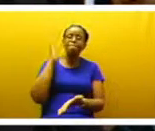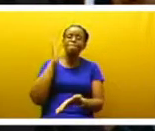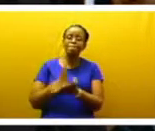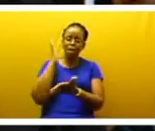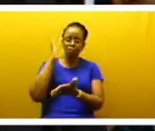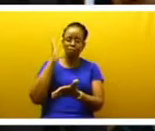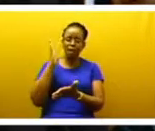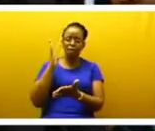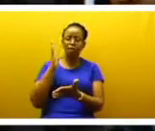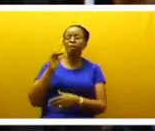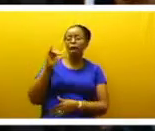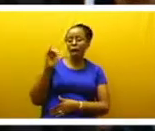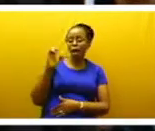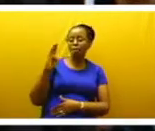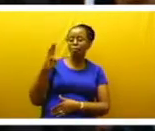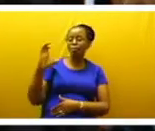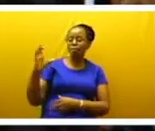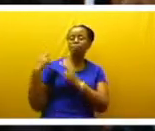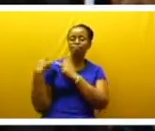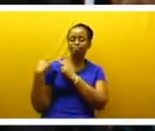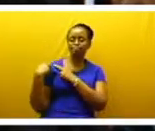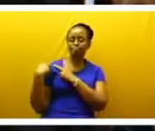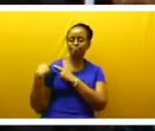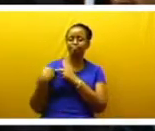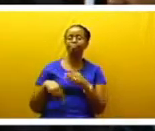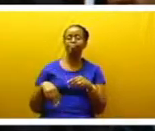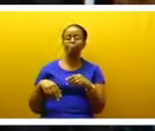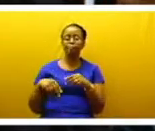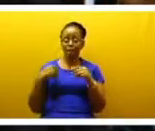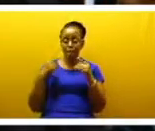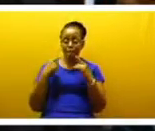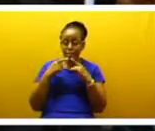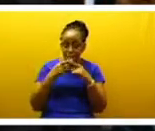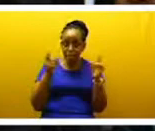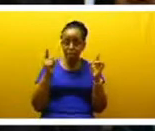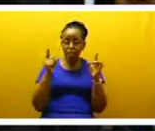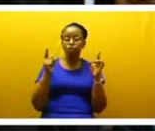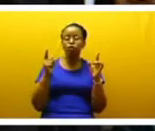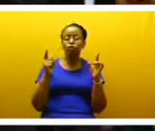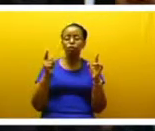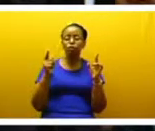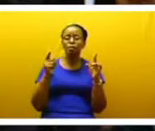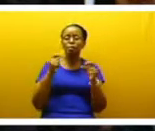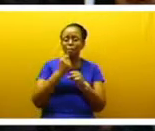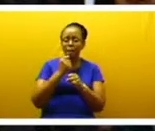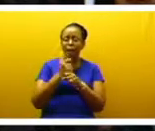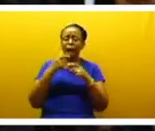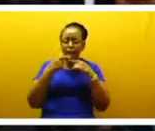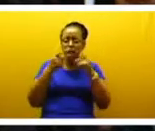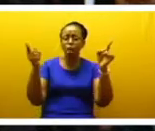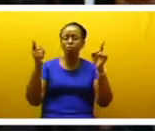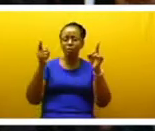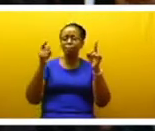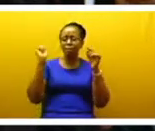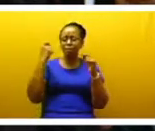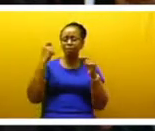Iebc. The declaration decision has to be made by the Iebc.